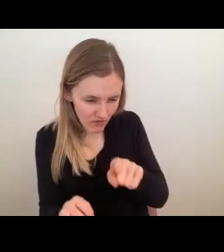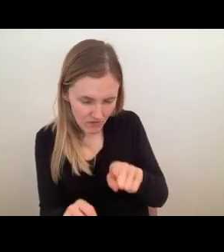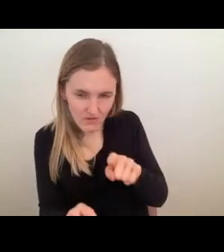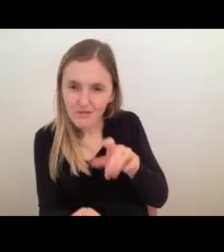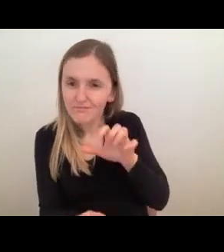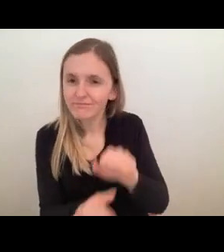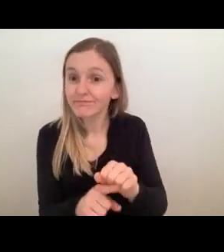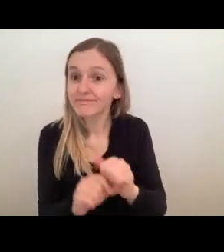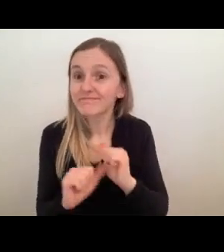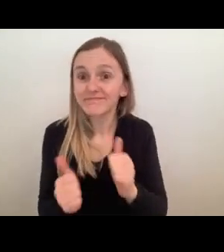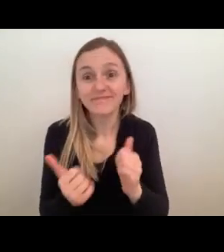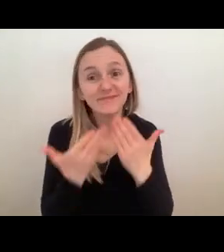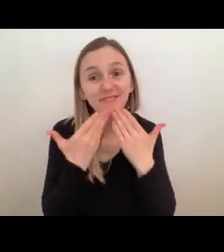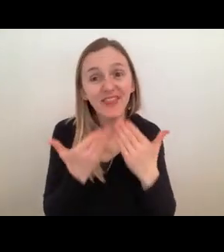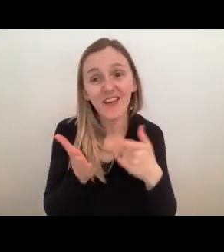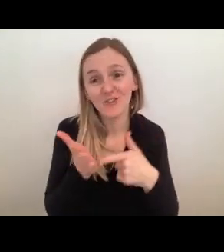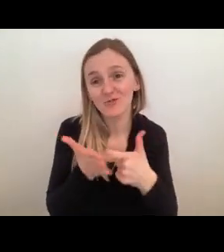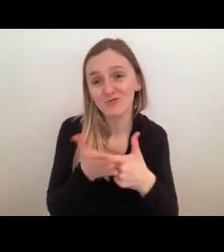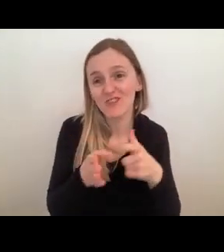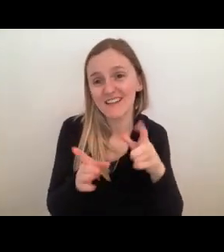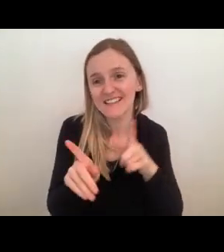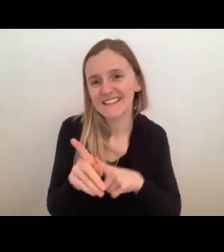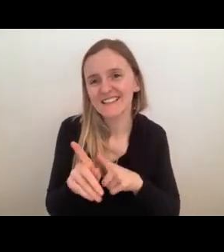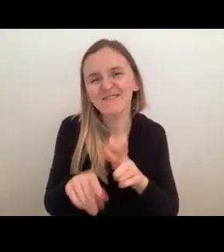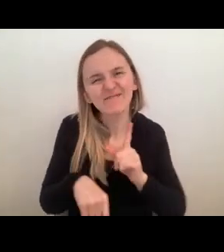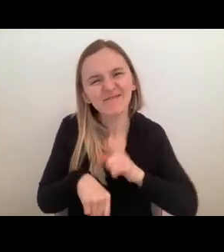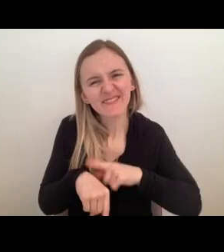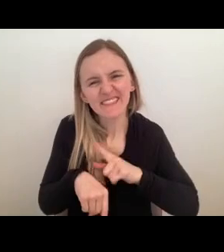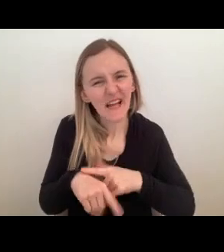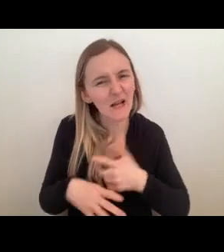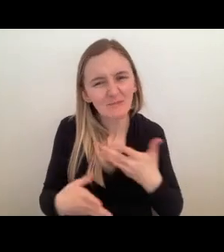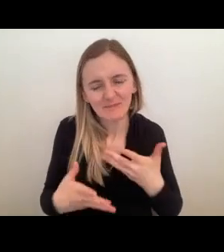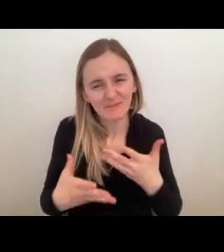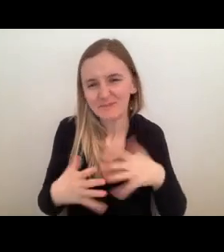Thank you, Tracy, and unfortunately we've run out of time, so